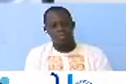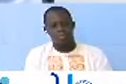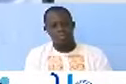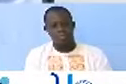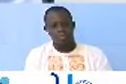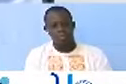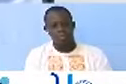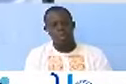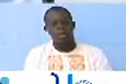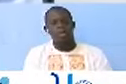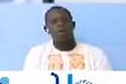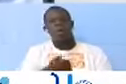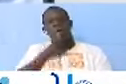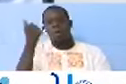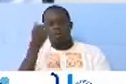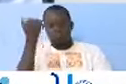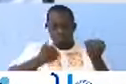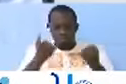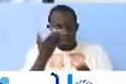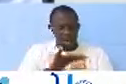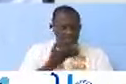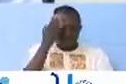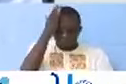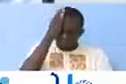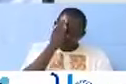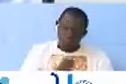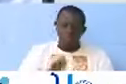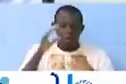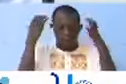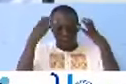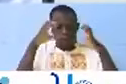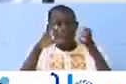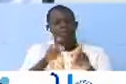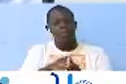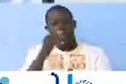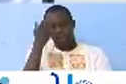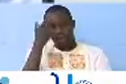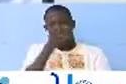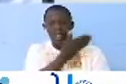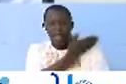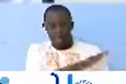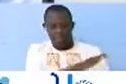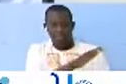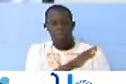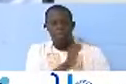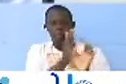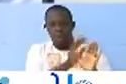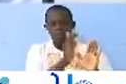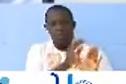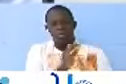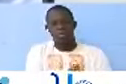The ones that have serious problems will be left pending.